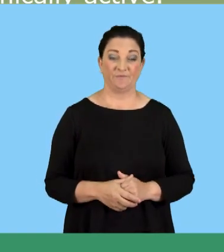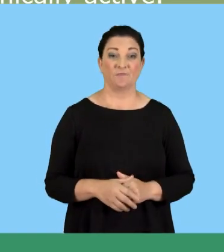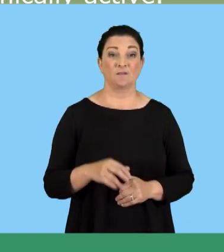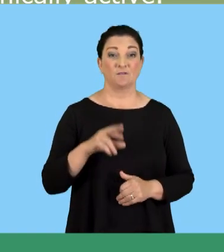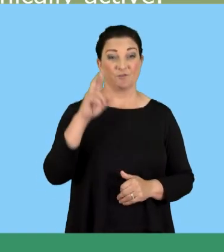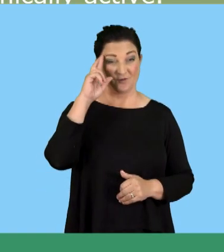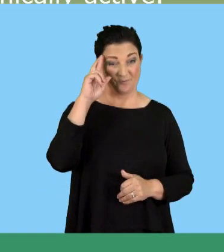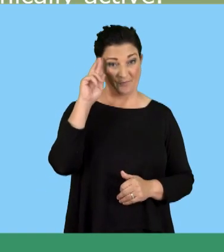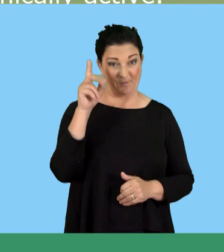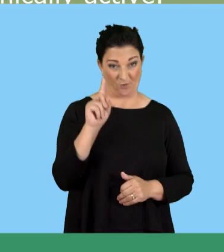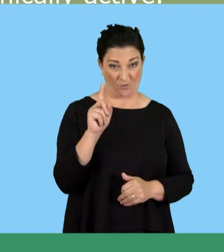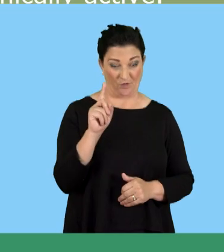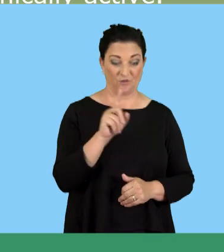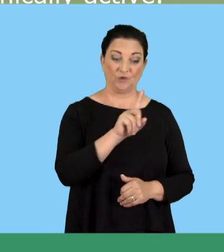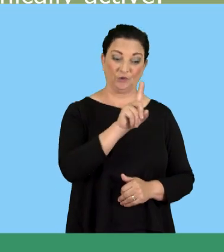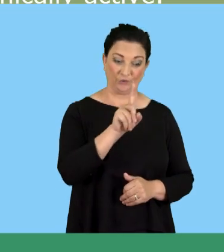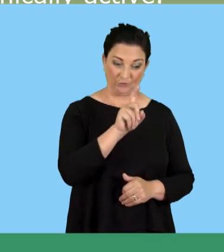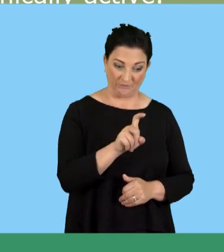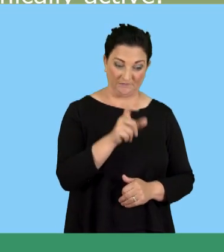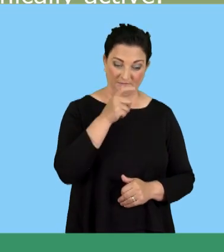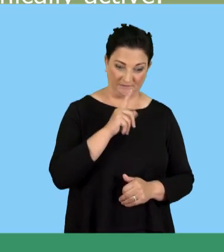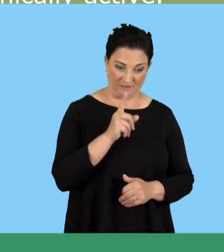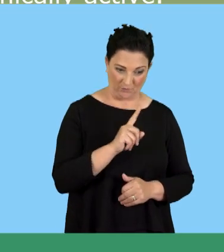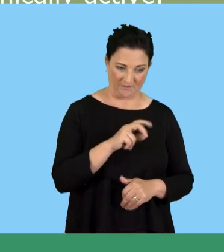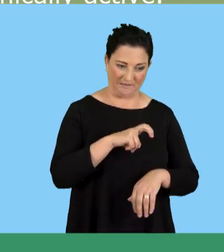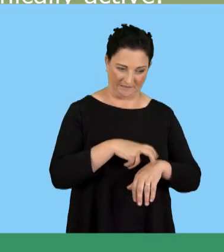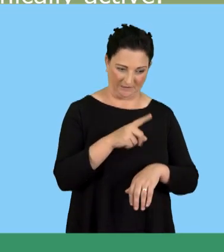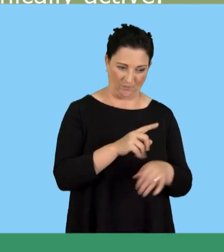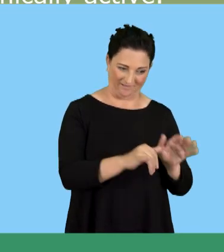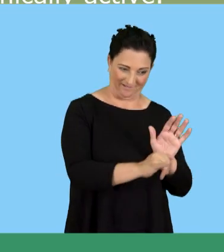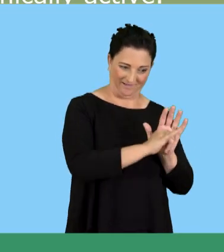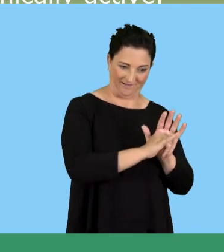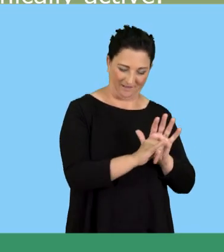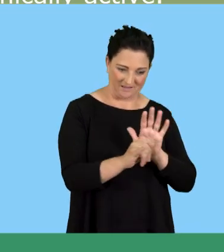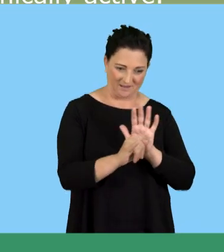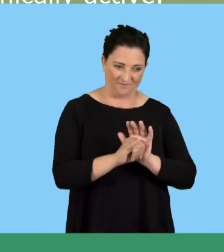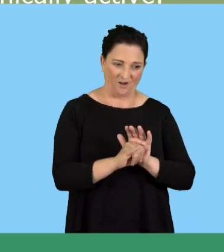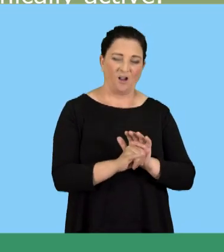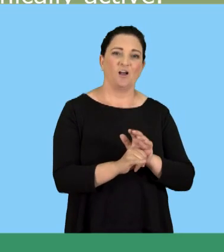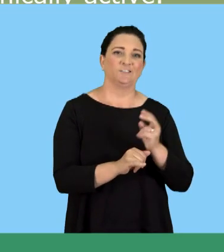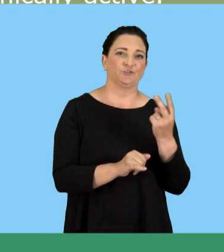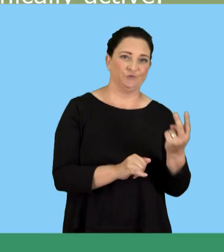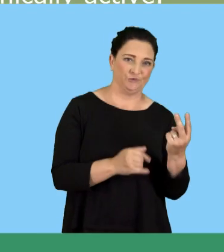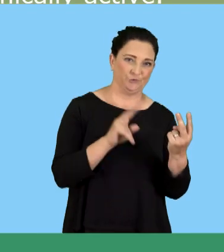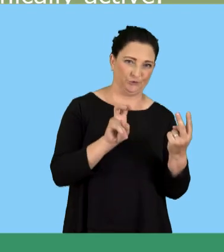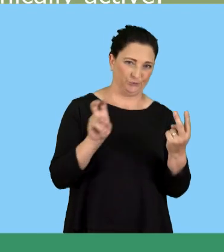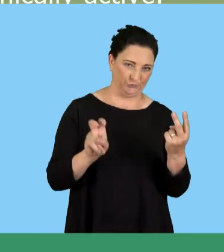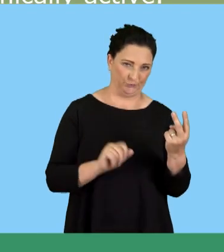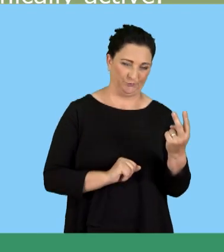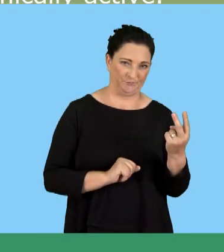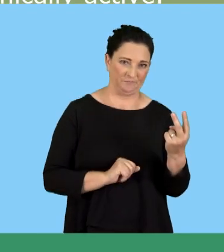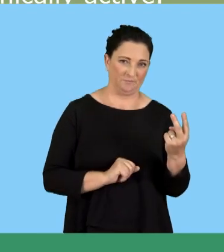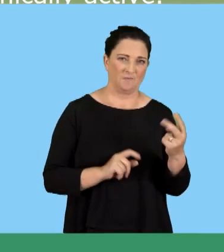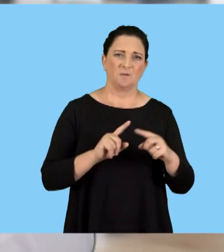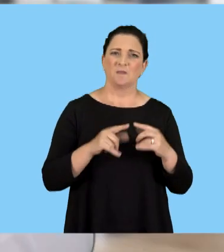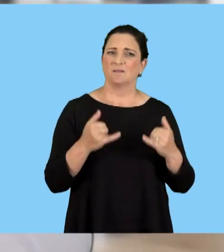remember, the question expects us to identify two socioeconomic issues. And remember, we